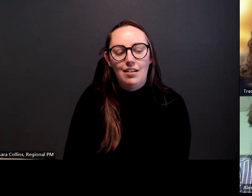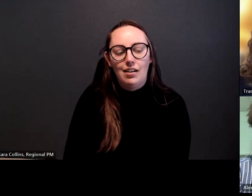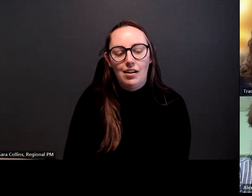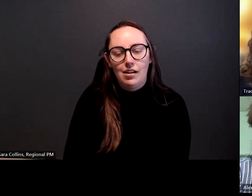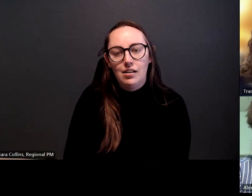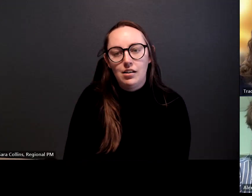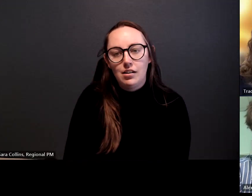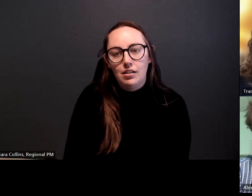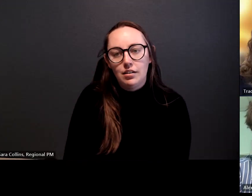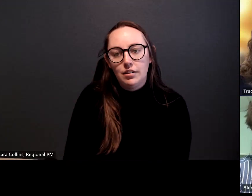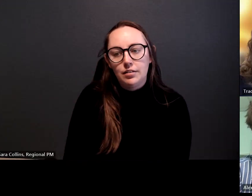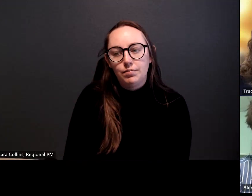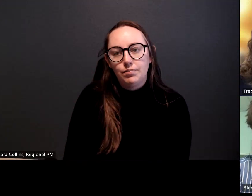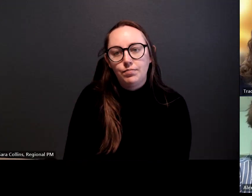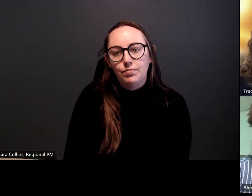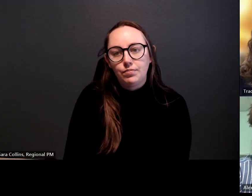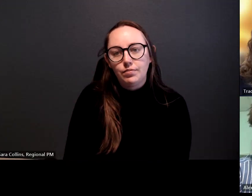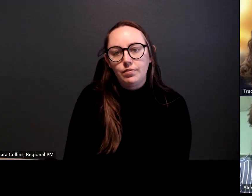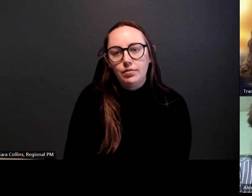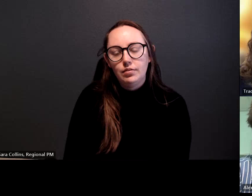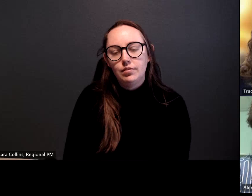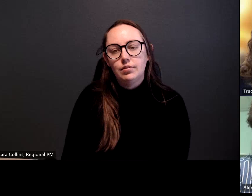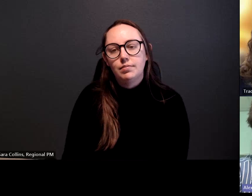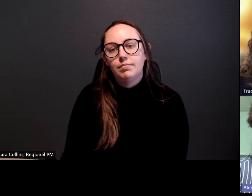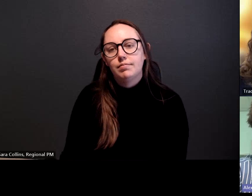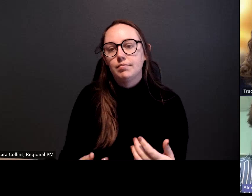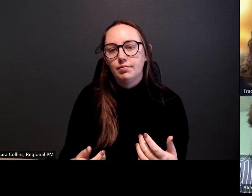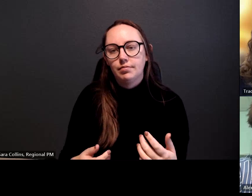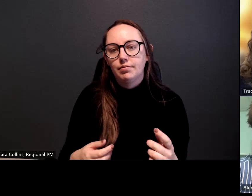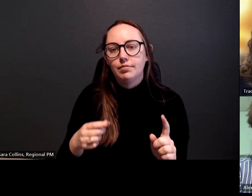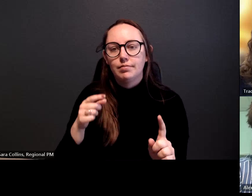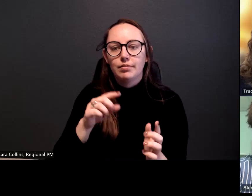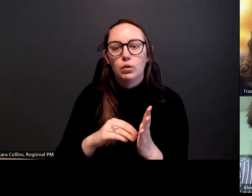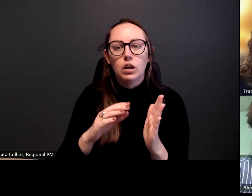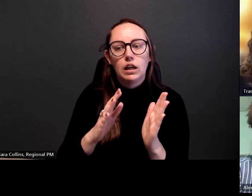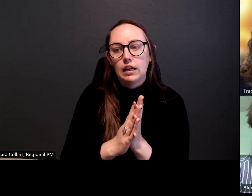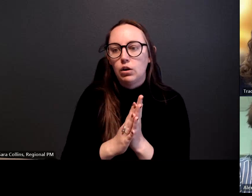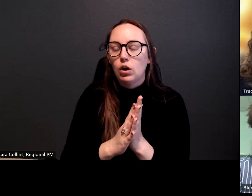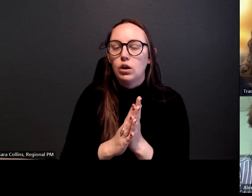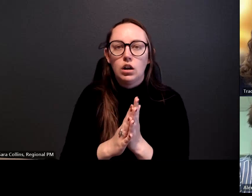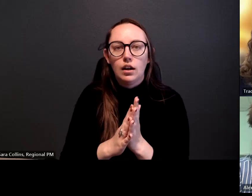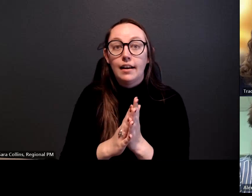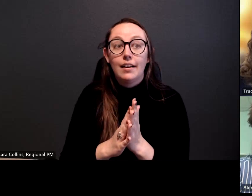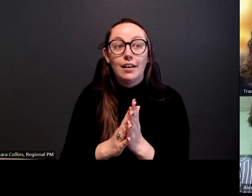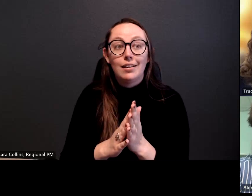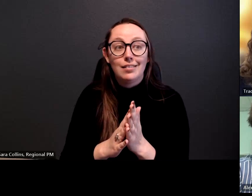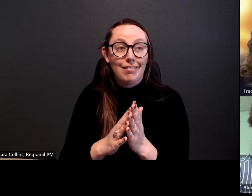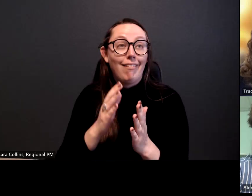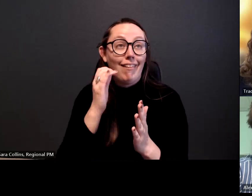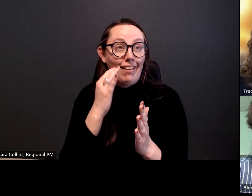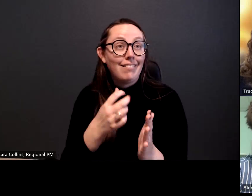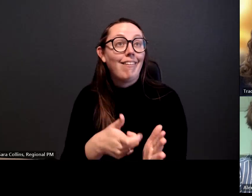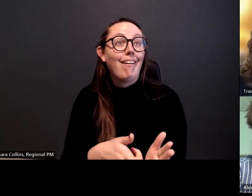to the extent necessary, I guess that's in whose determination. The department shall include in the plan surveys to